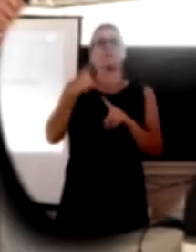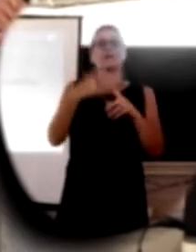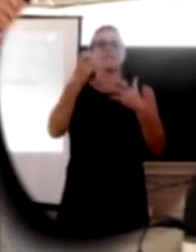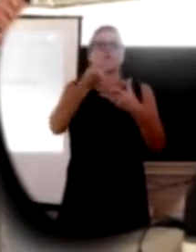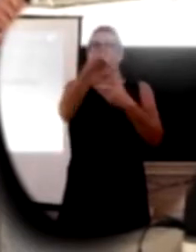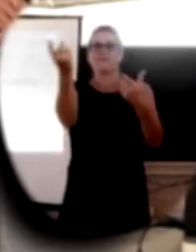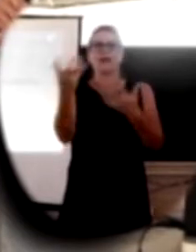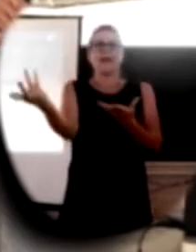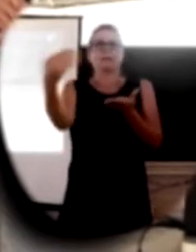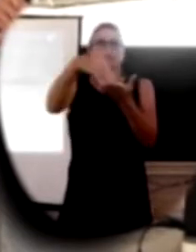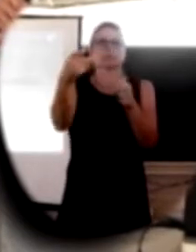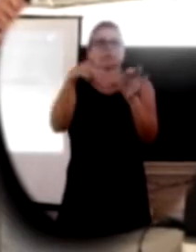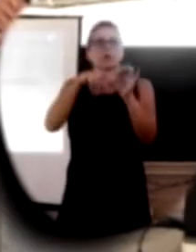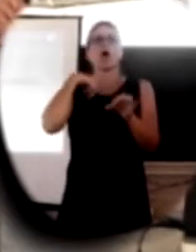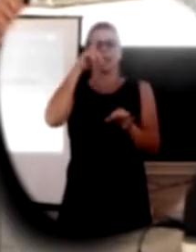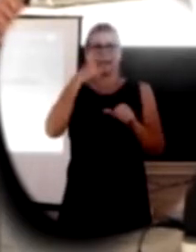may have.